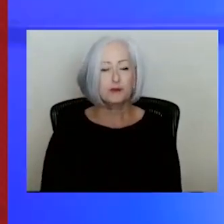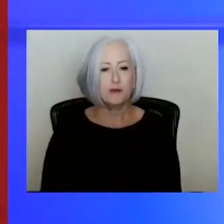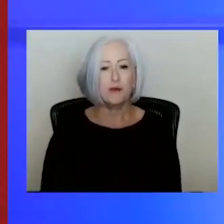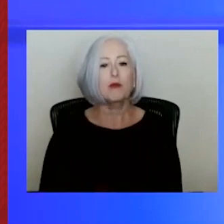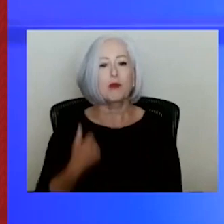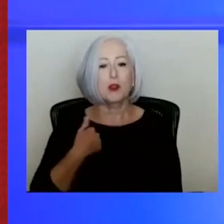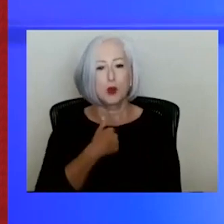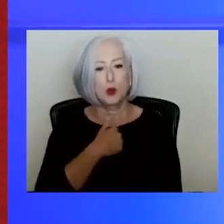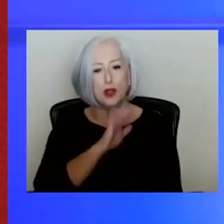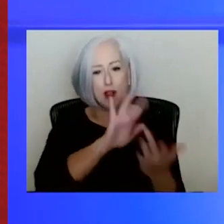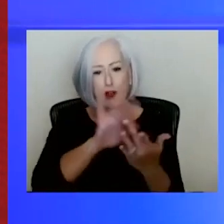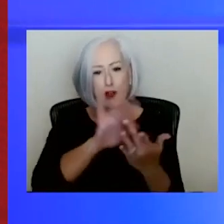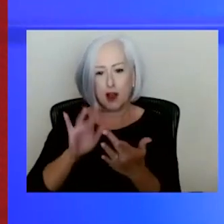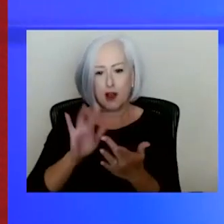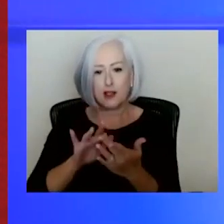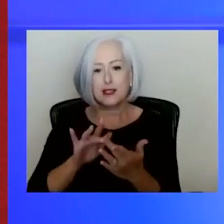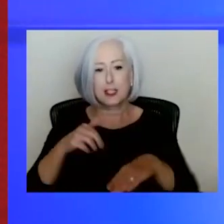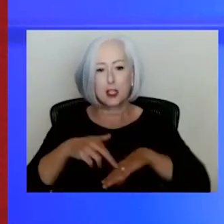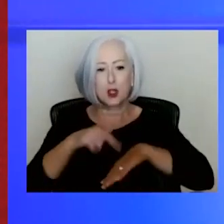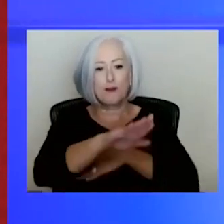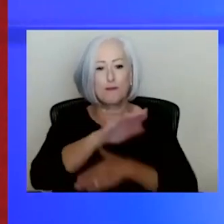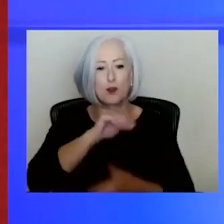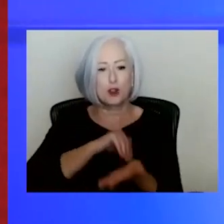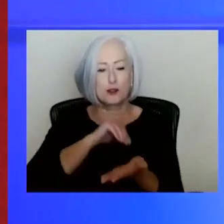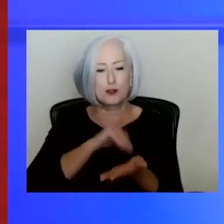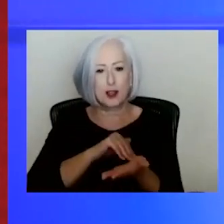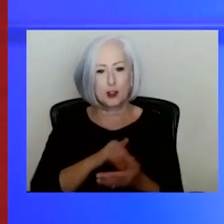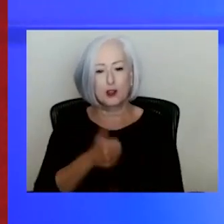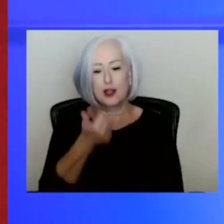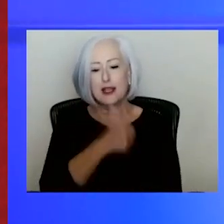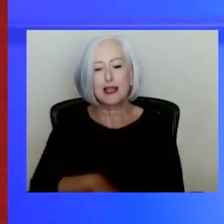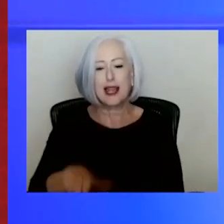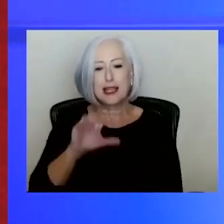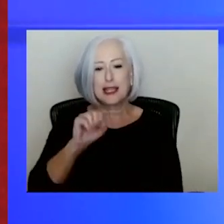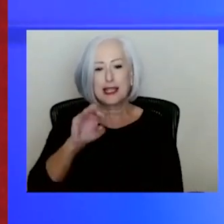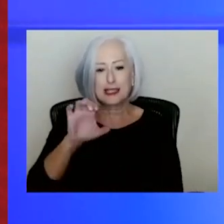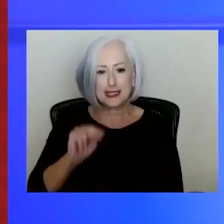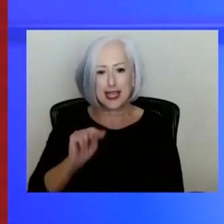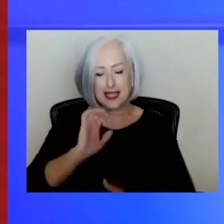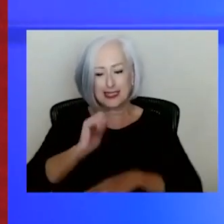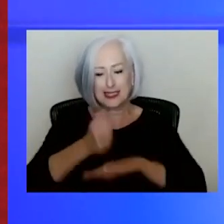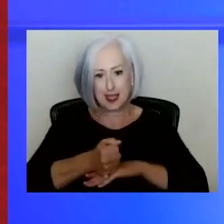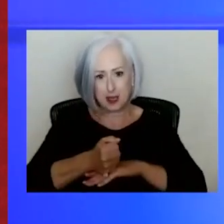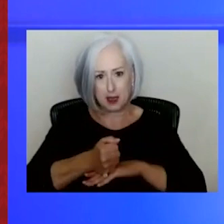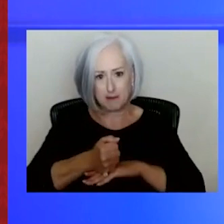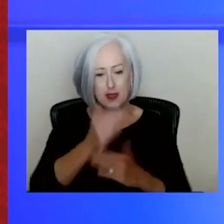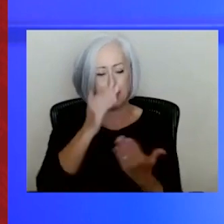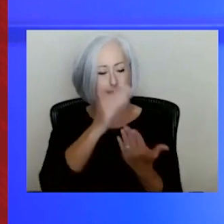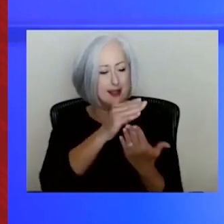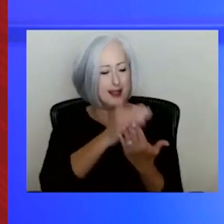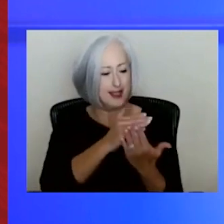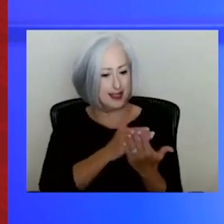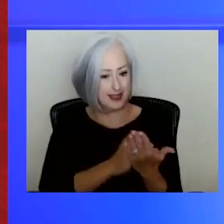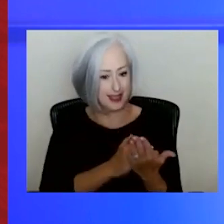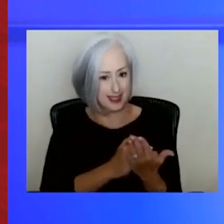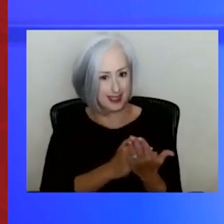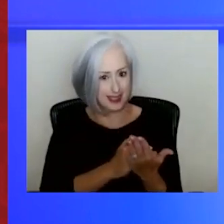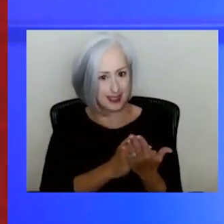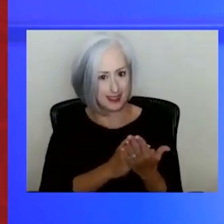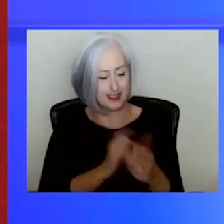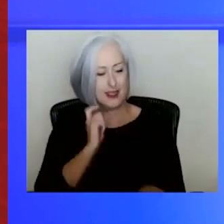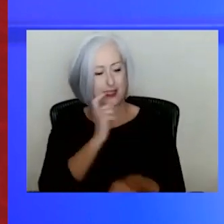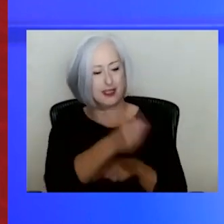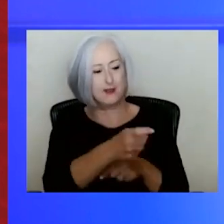referring physician. So any scans that have been scheduled, the list of those procedures are being given to the referring